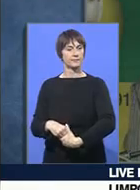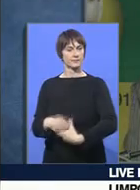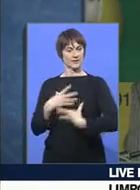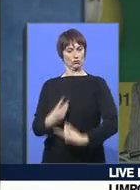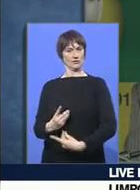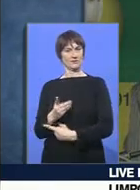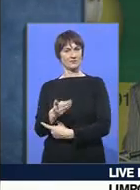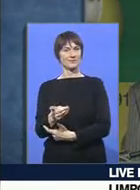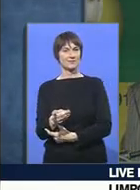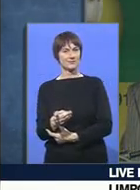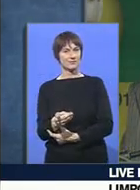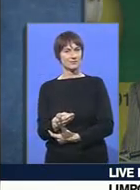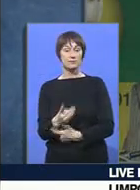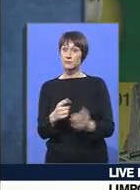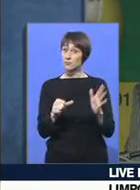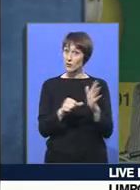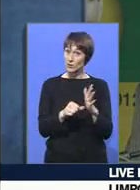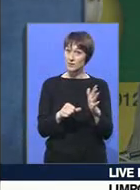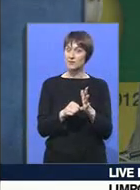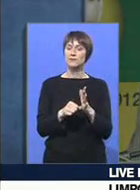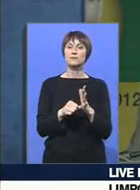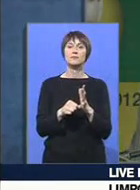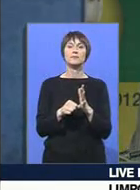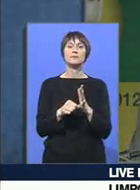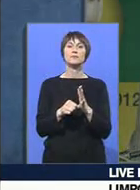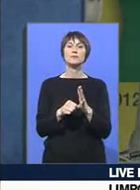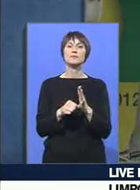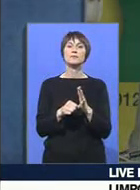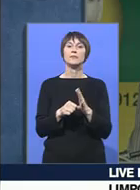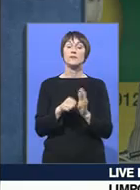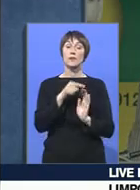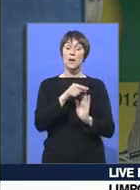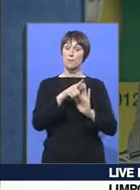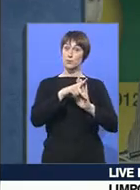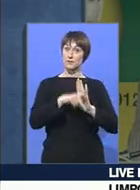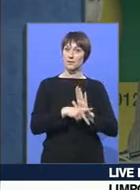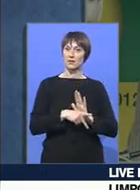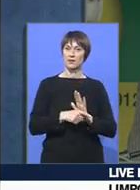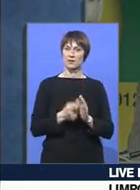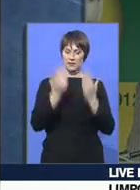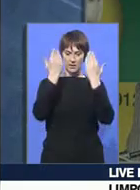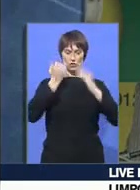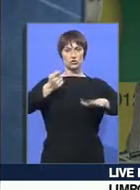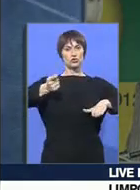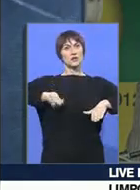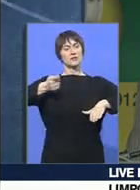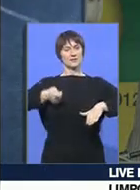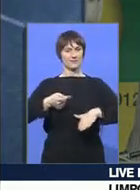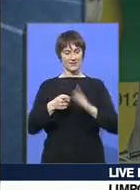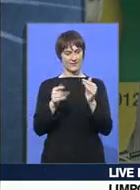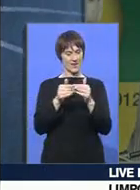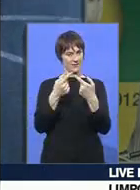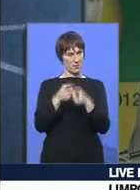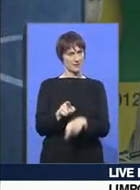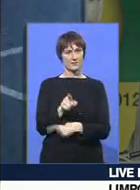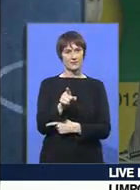It is improper and against the elementary principles of justice to